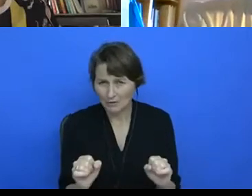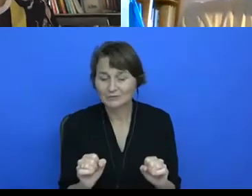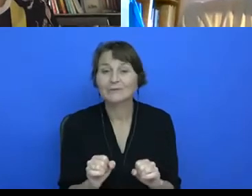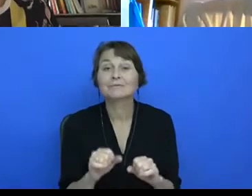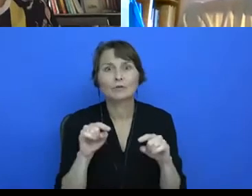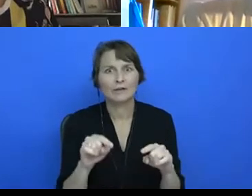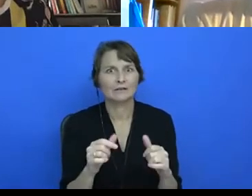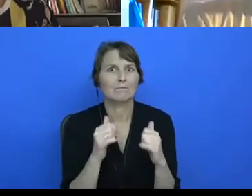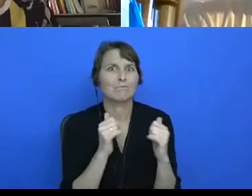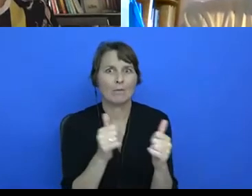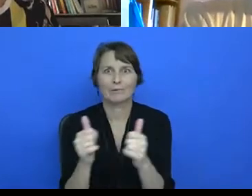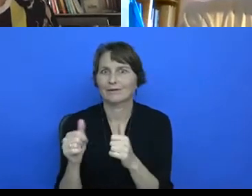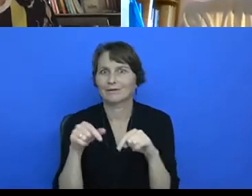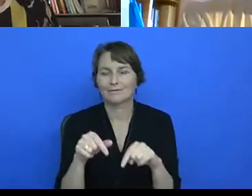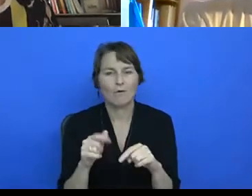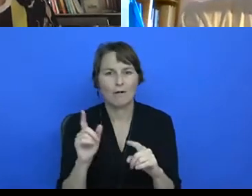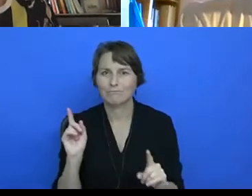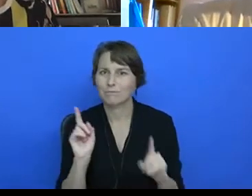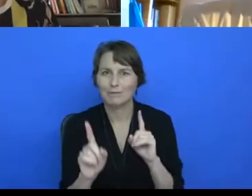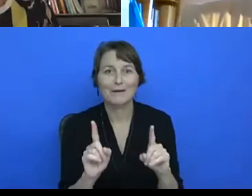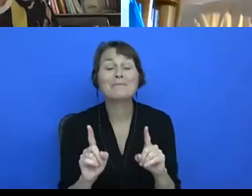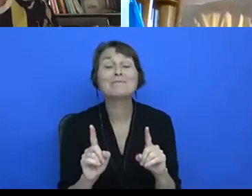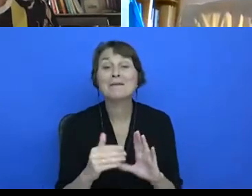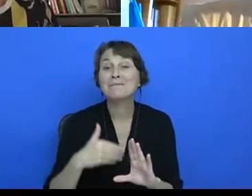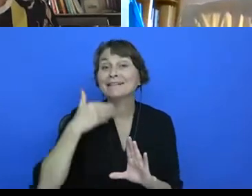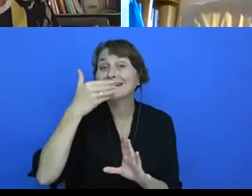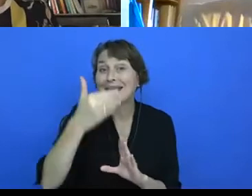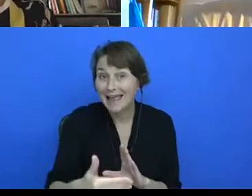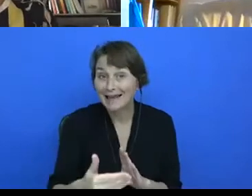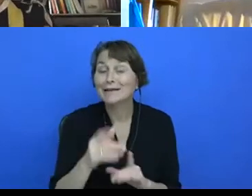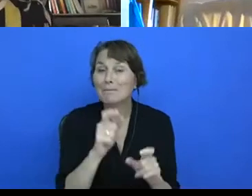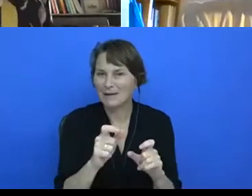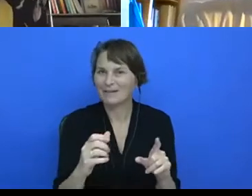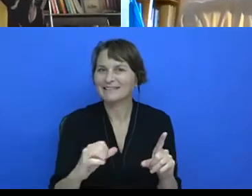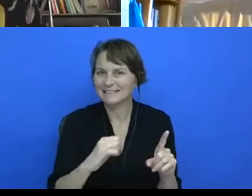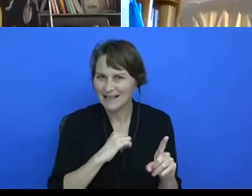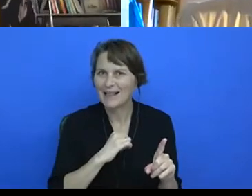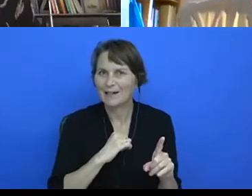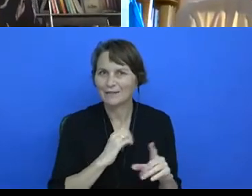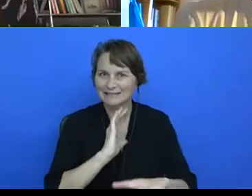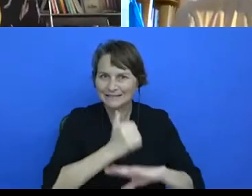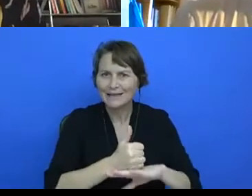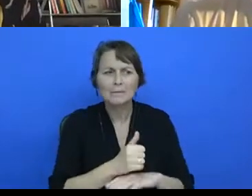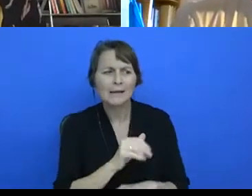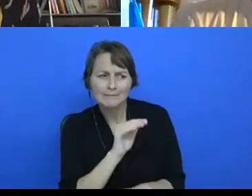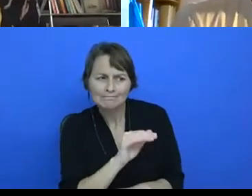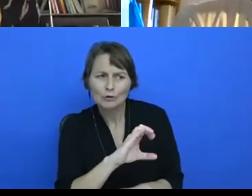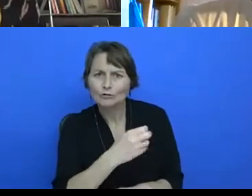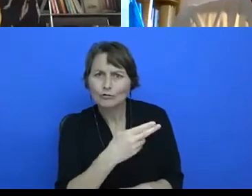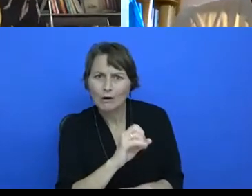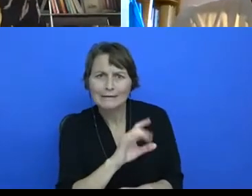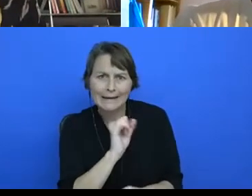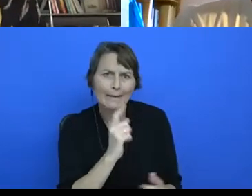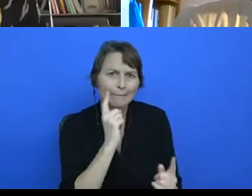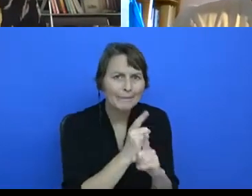end, people started organizing with each other, that Charlotte, I'd like to talk to you. Why don't we meet here, and they can, and ask them to send us